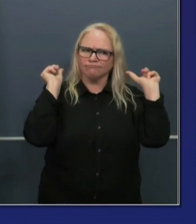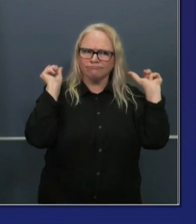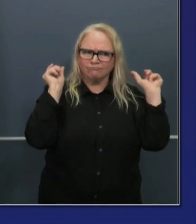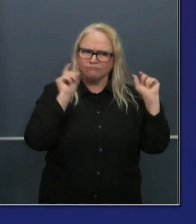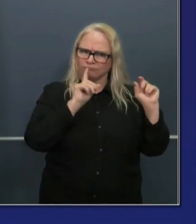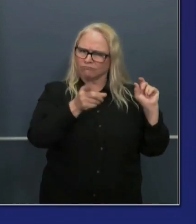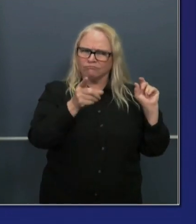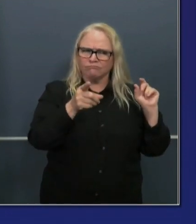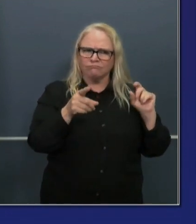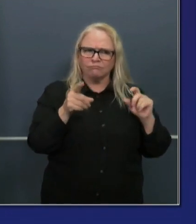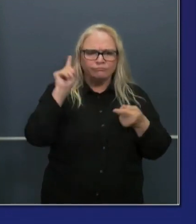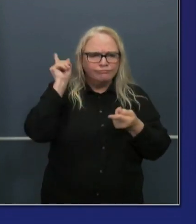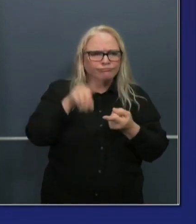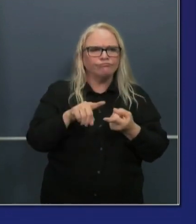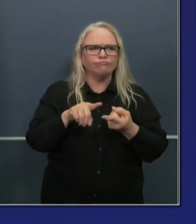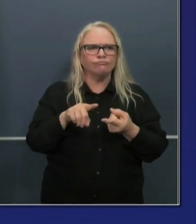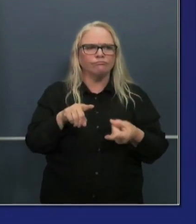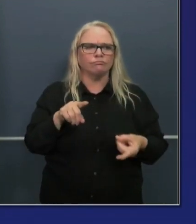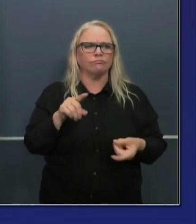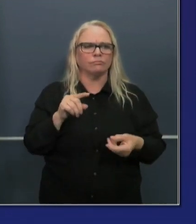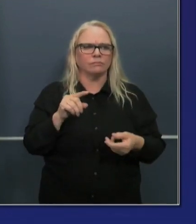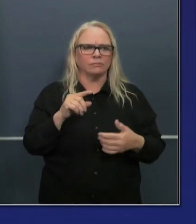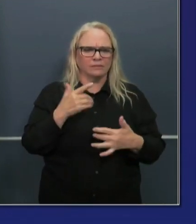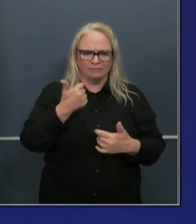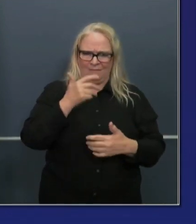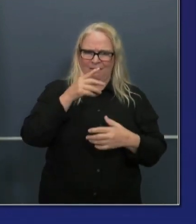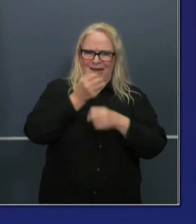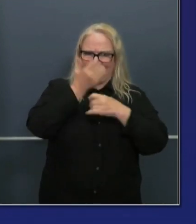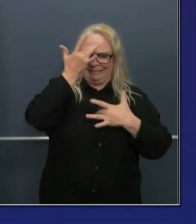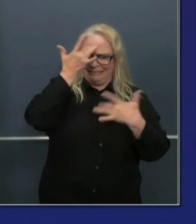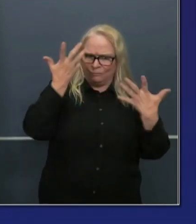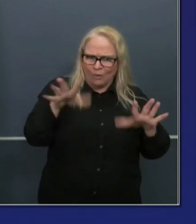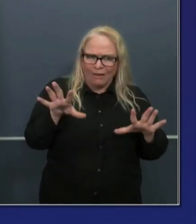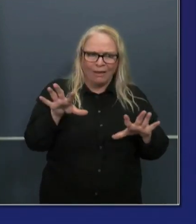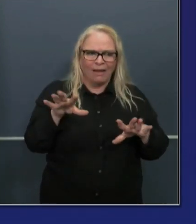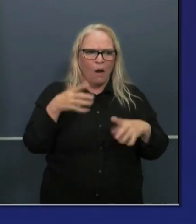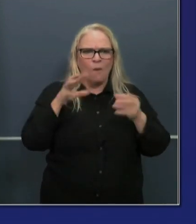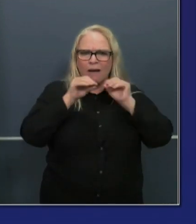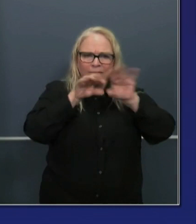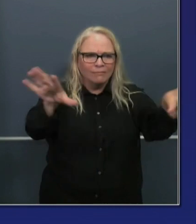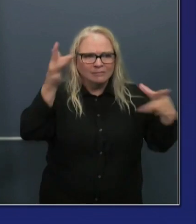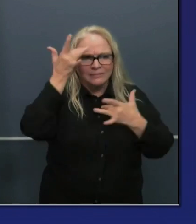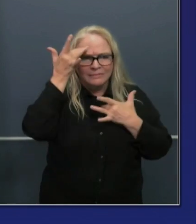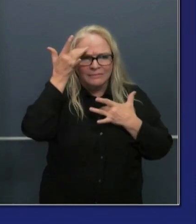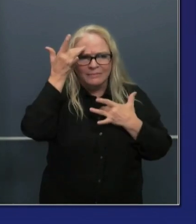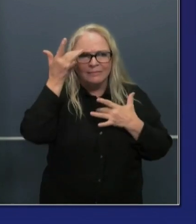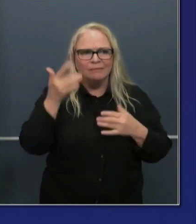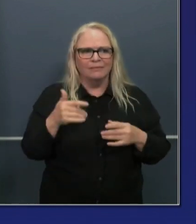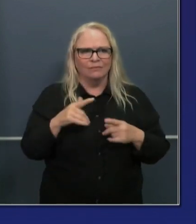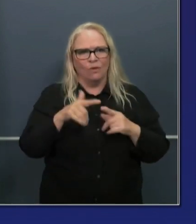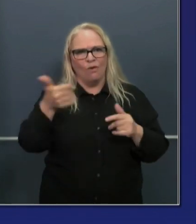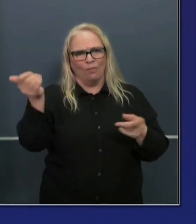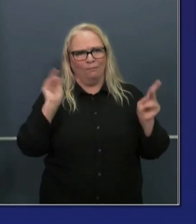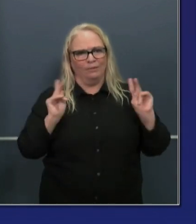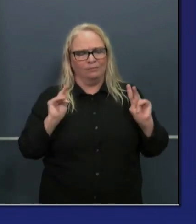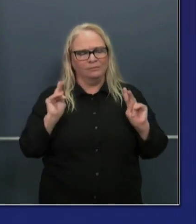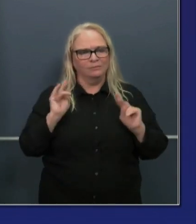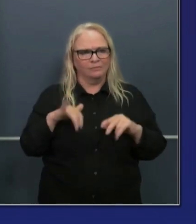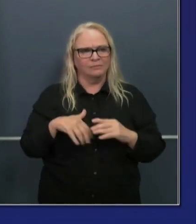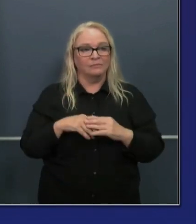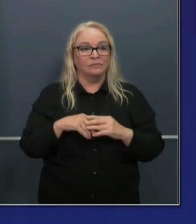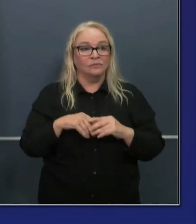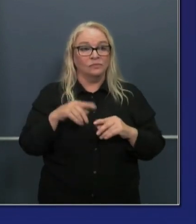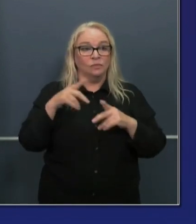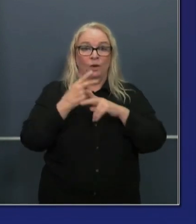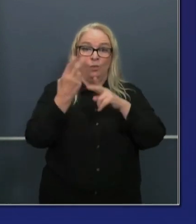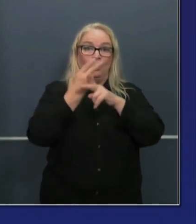only the likelihood you're going to get sick, but to mitigate the likelihood you could spread this virus to someone else. And it also sends a message, a powerful